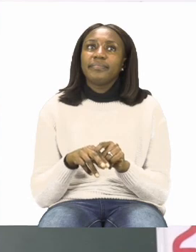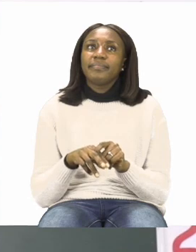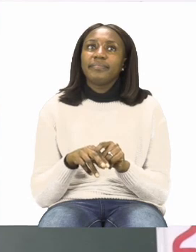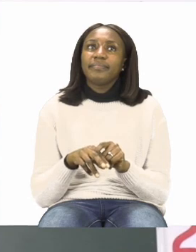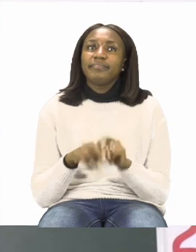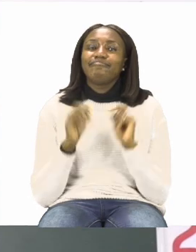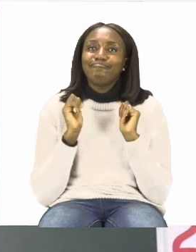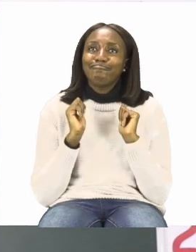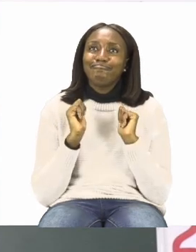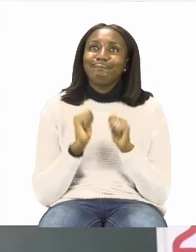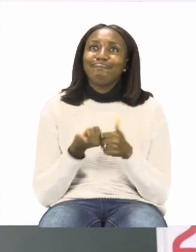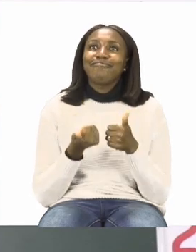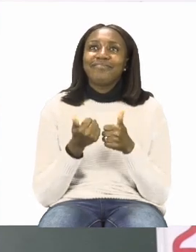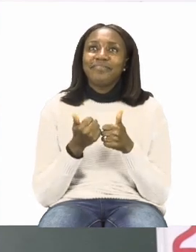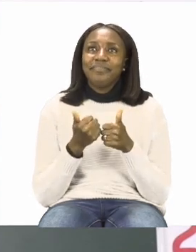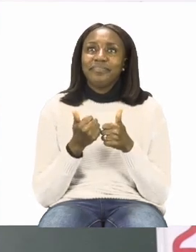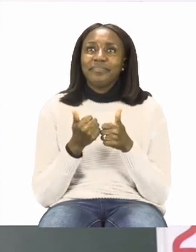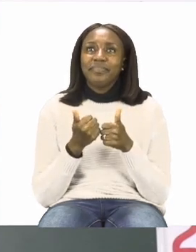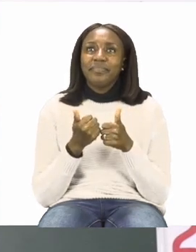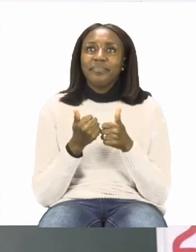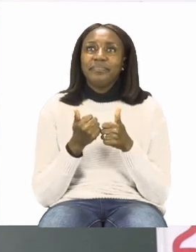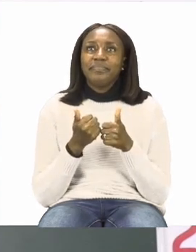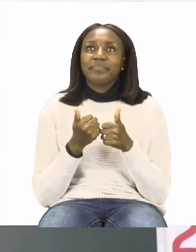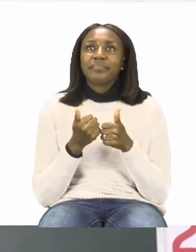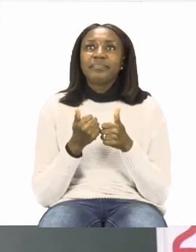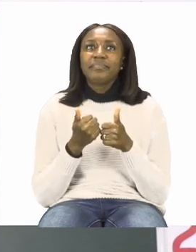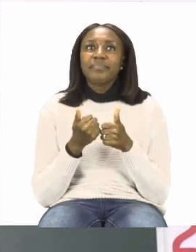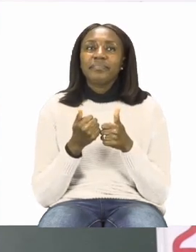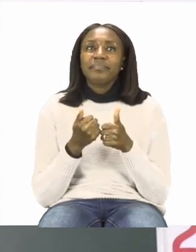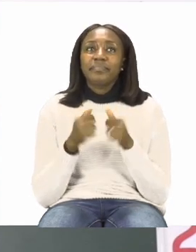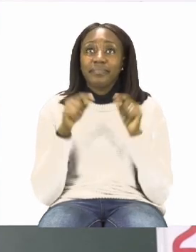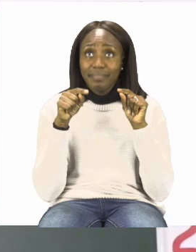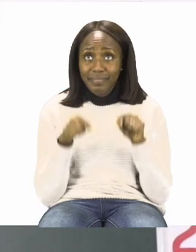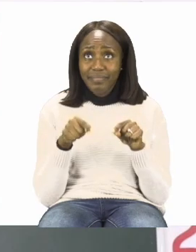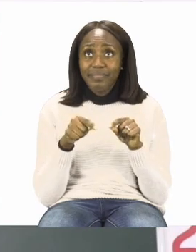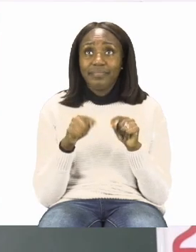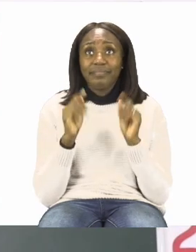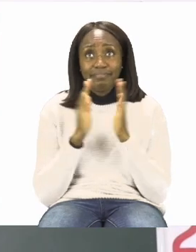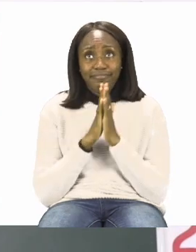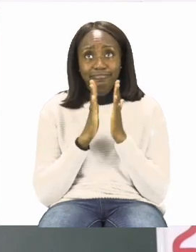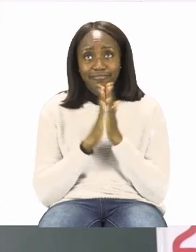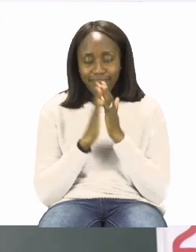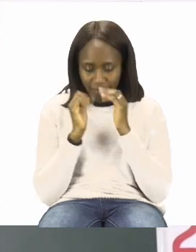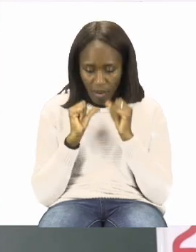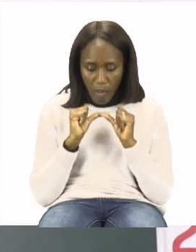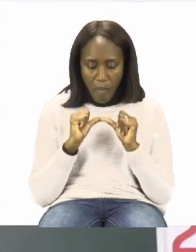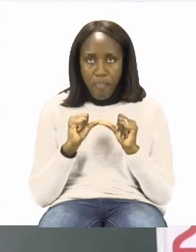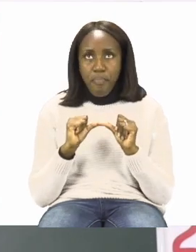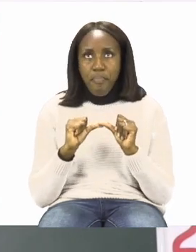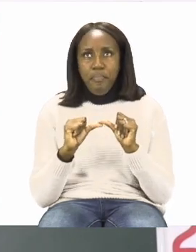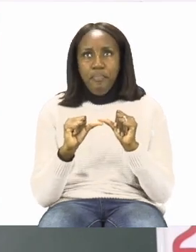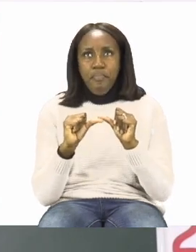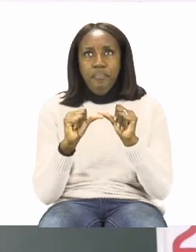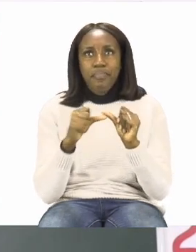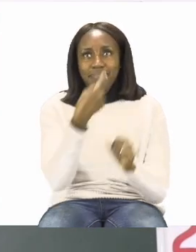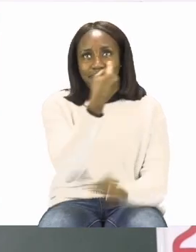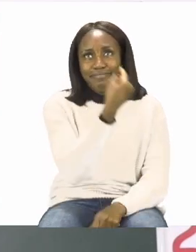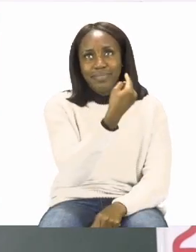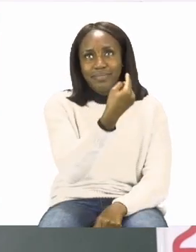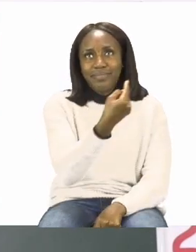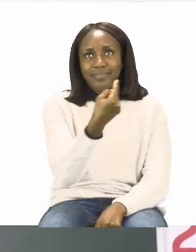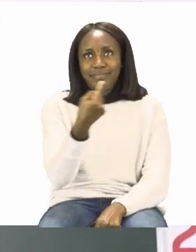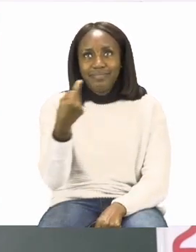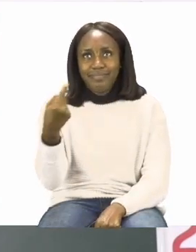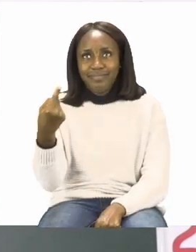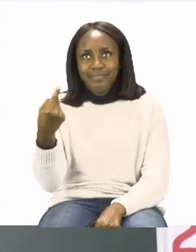Good job, everyone. So I want you to go ahead and do the rest of the numbers